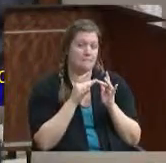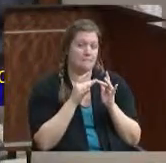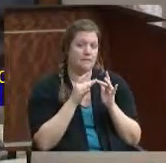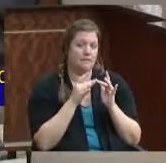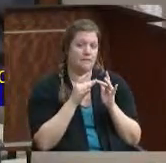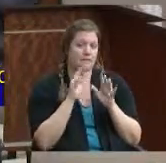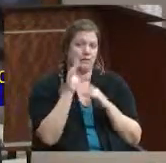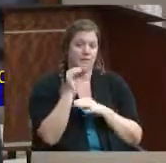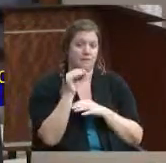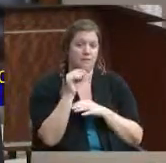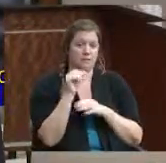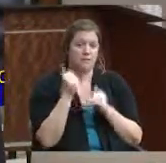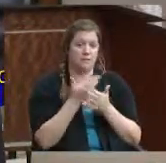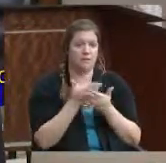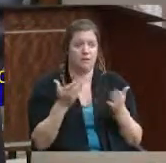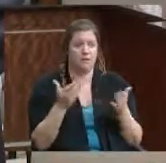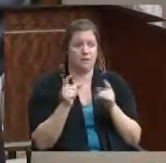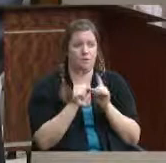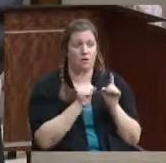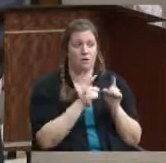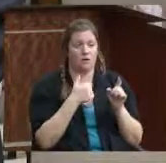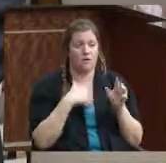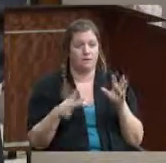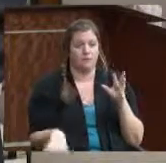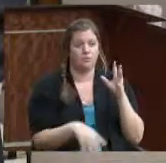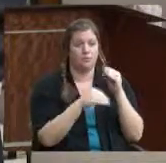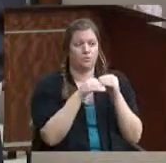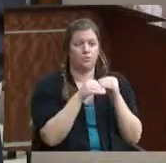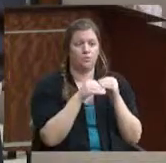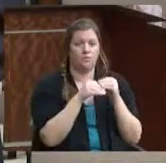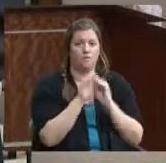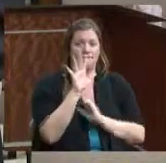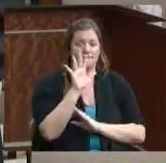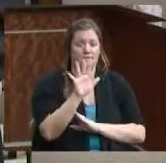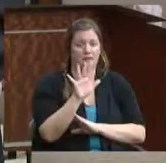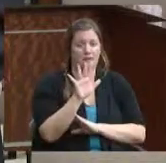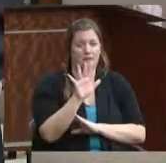companies that were on our bidders list, and we had a total of